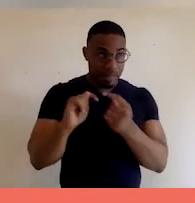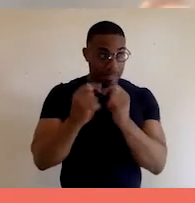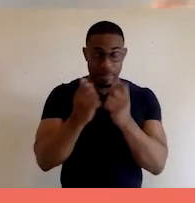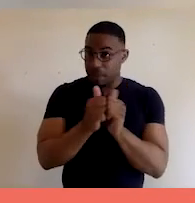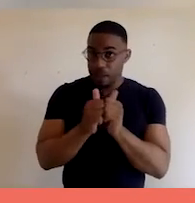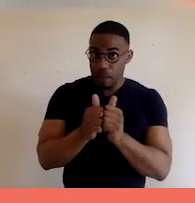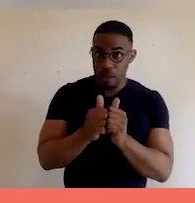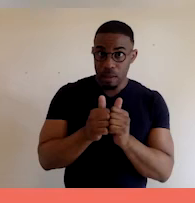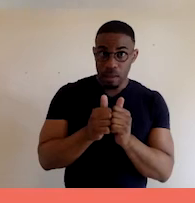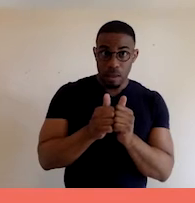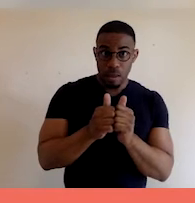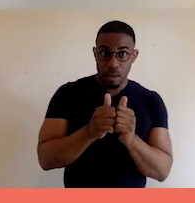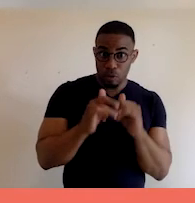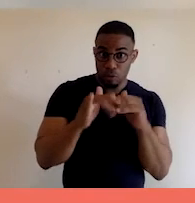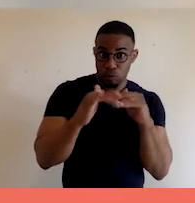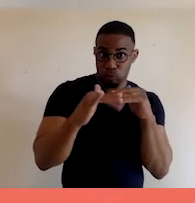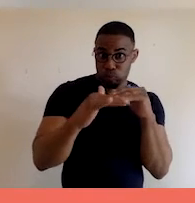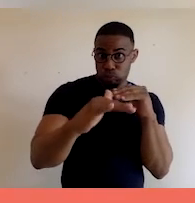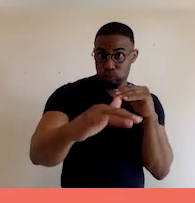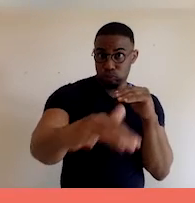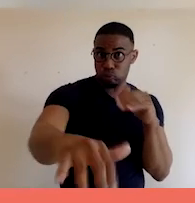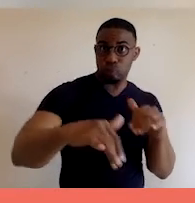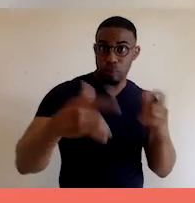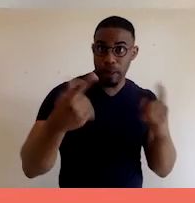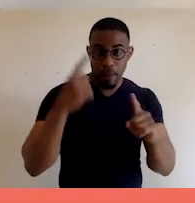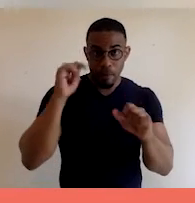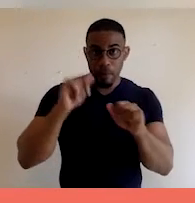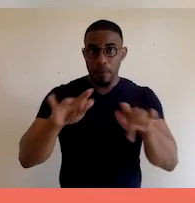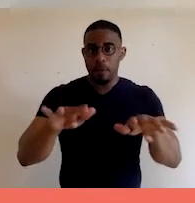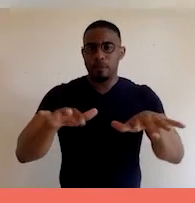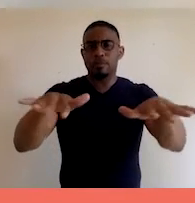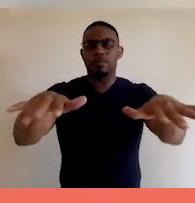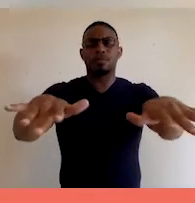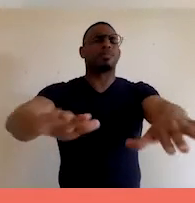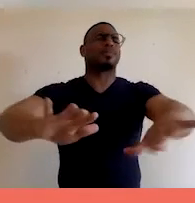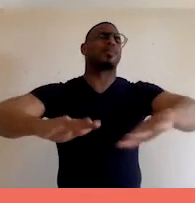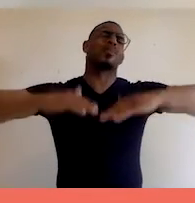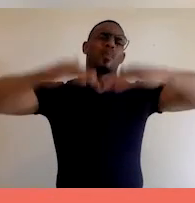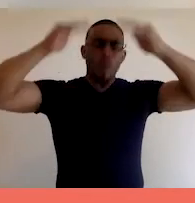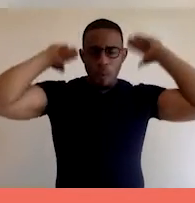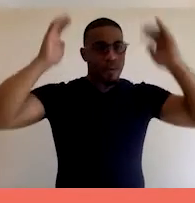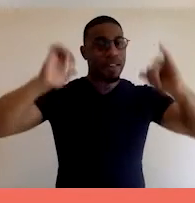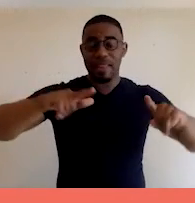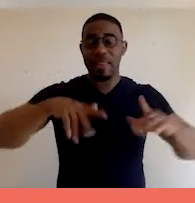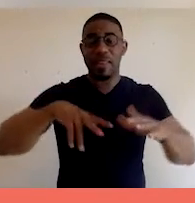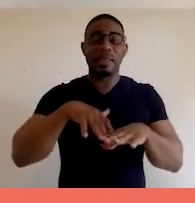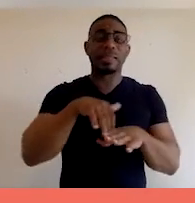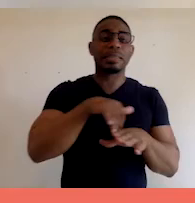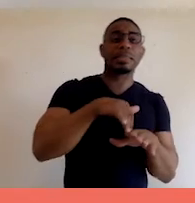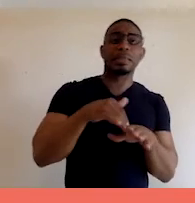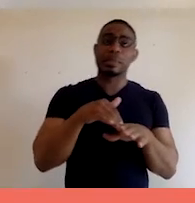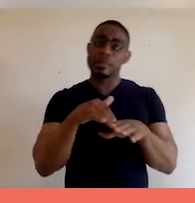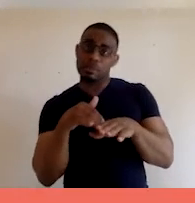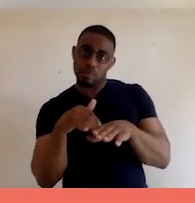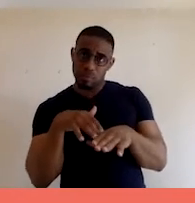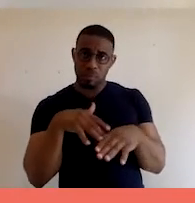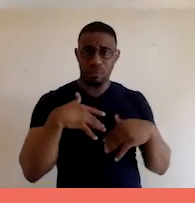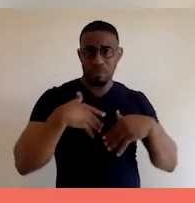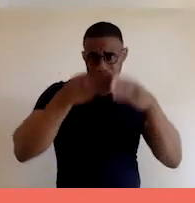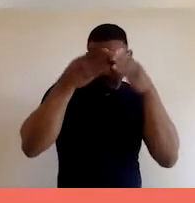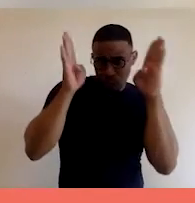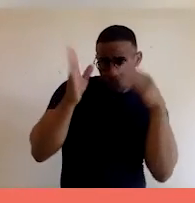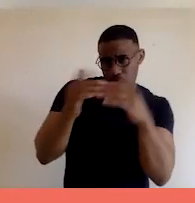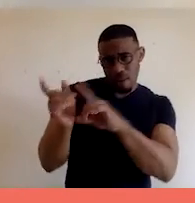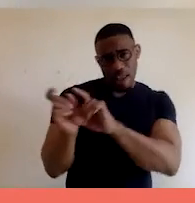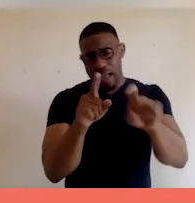together, the ripple effect that creates for people is so overwhelming that they bend to whatever you're asking them to